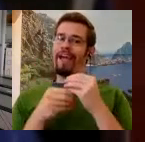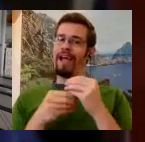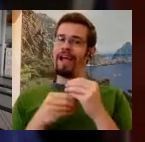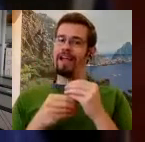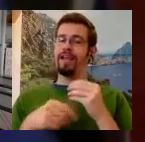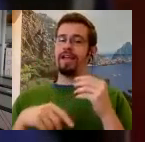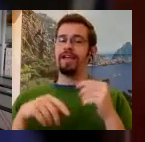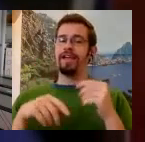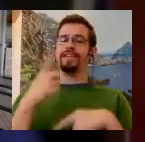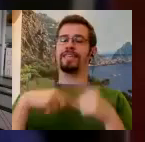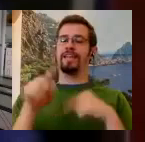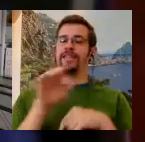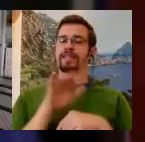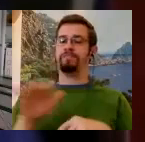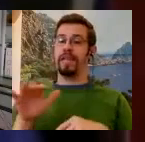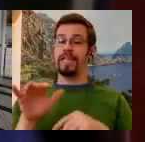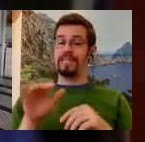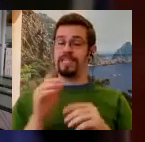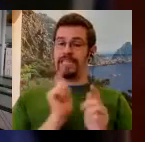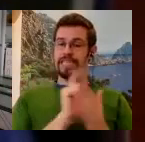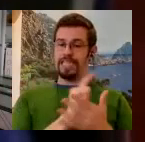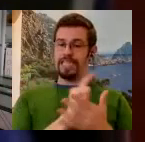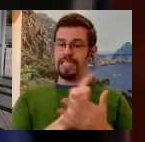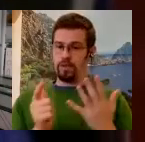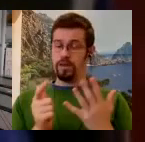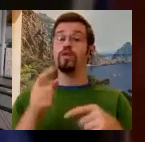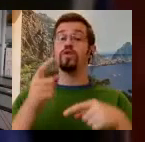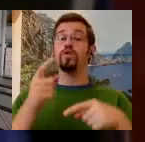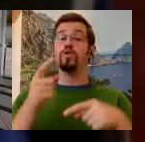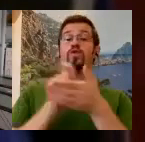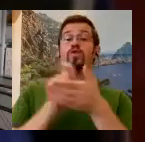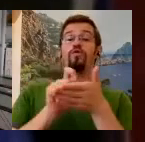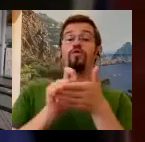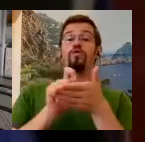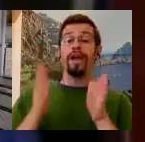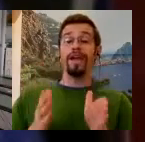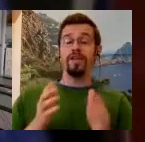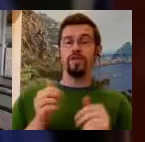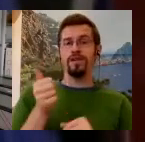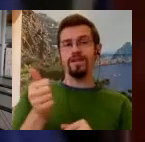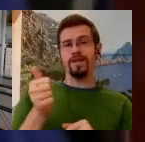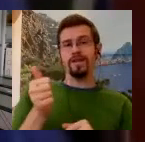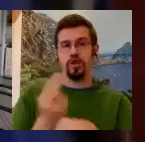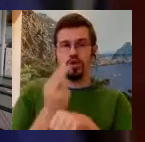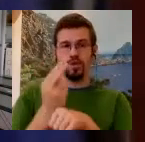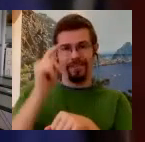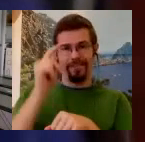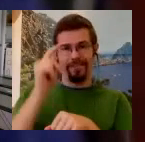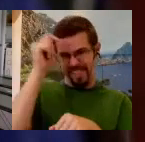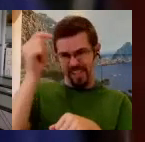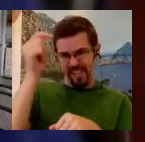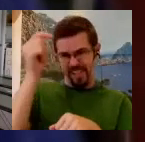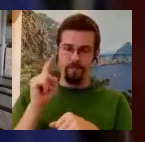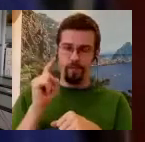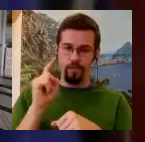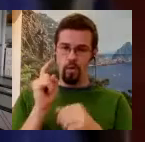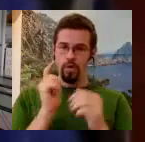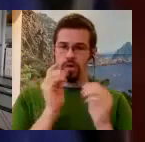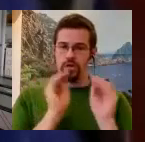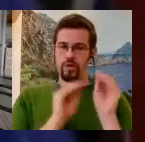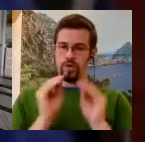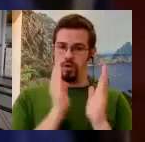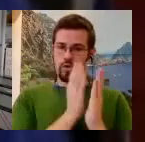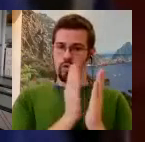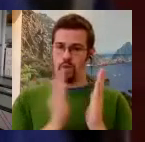is the writer who uses a specific theory of sorting, and they write this ordered list